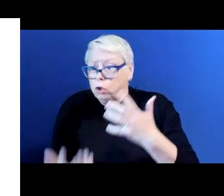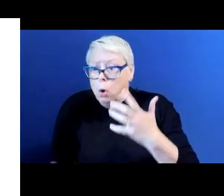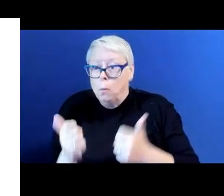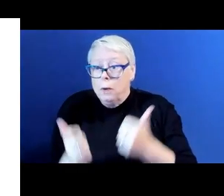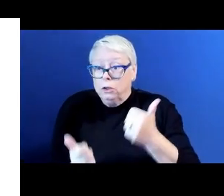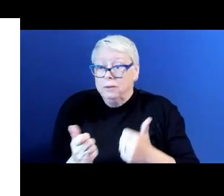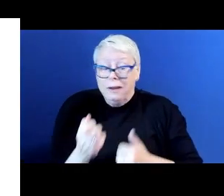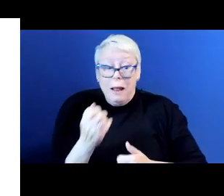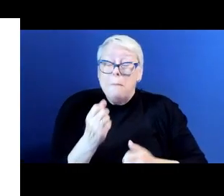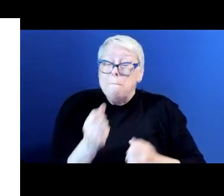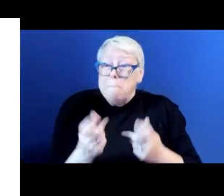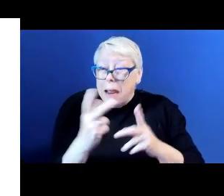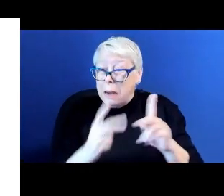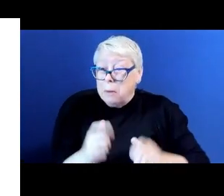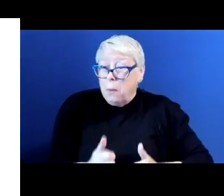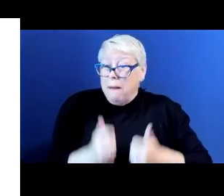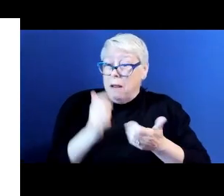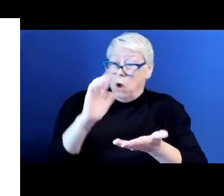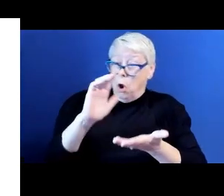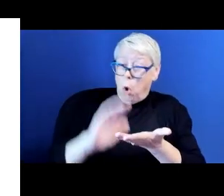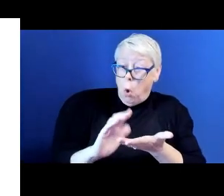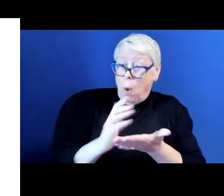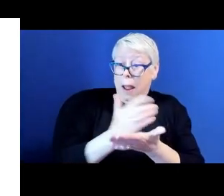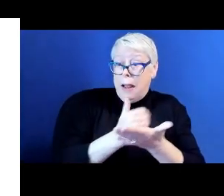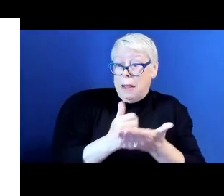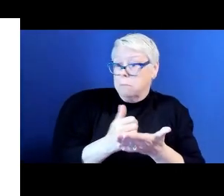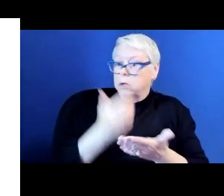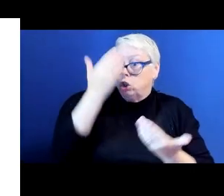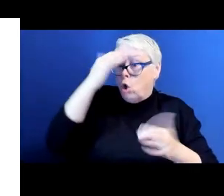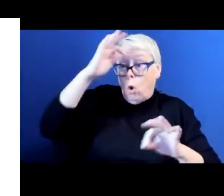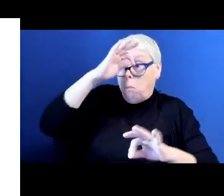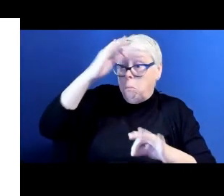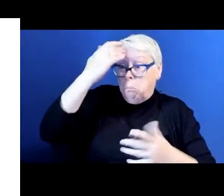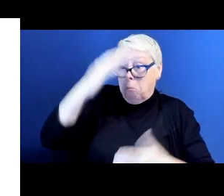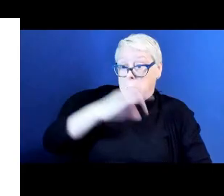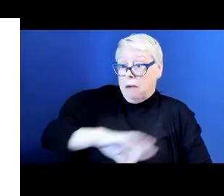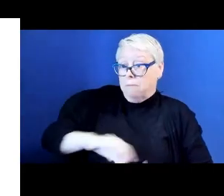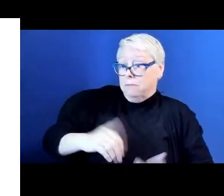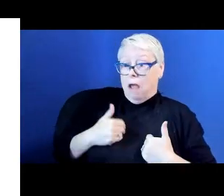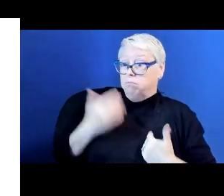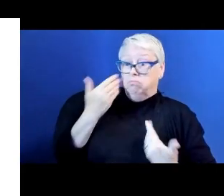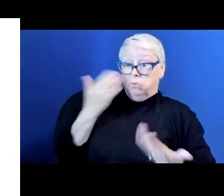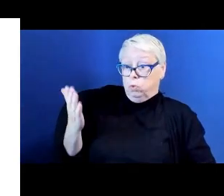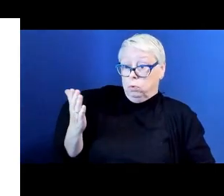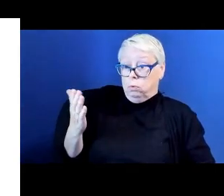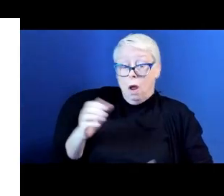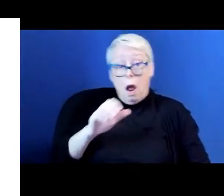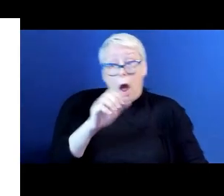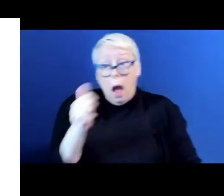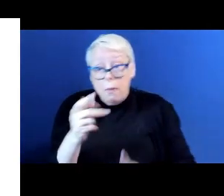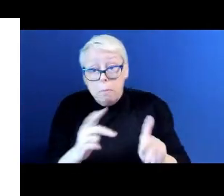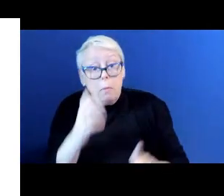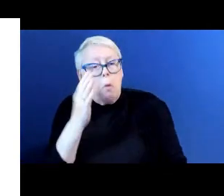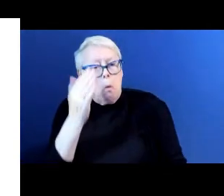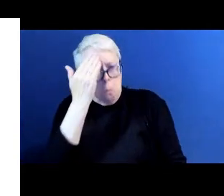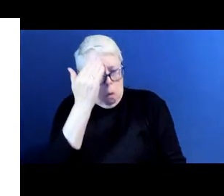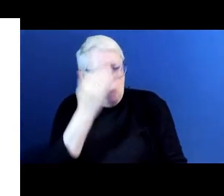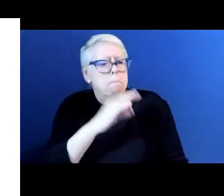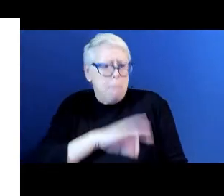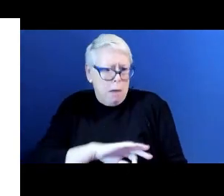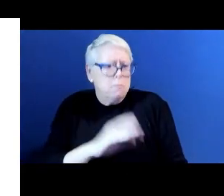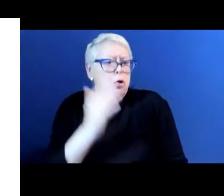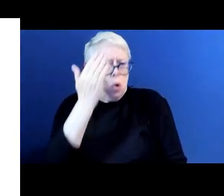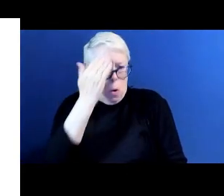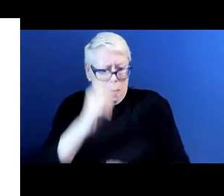even aware that there are benefits they could be receiving. Others may know about benefits, but they don't believe